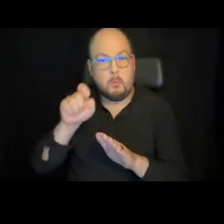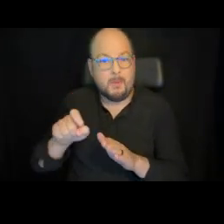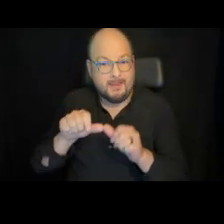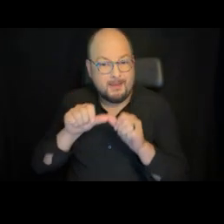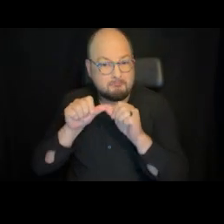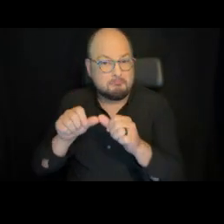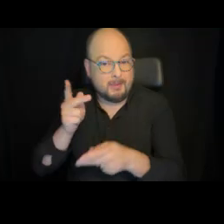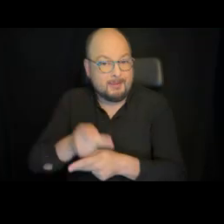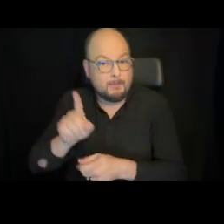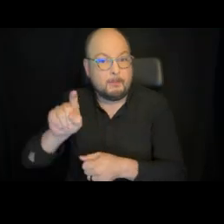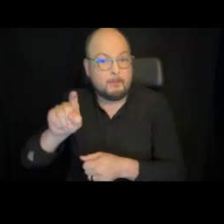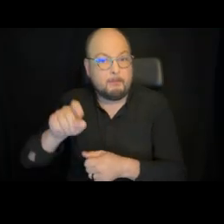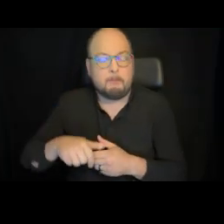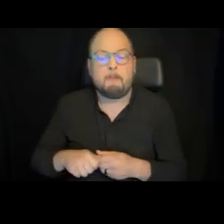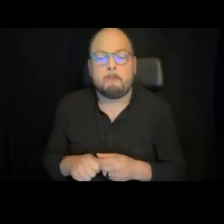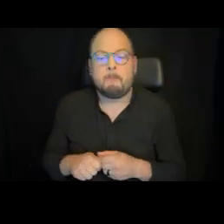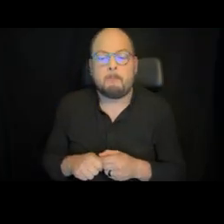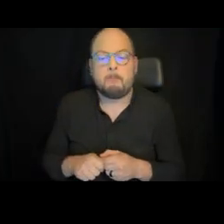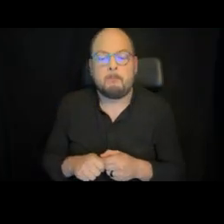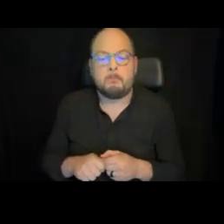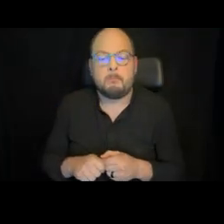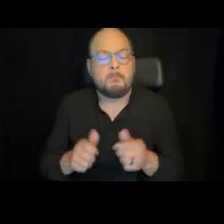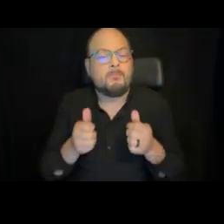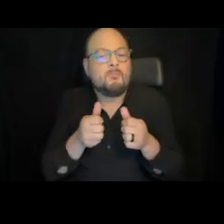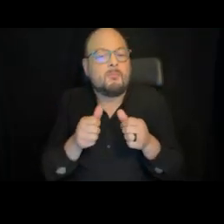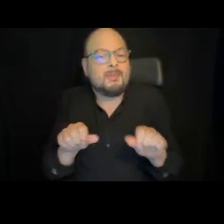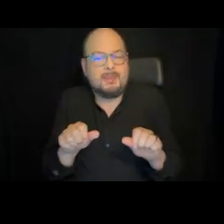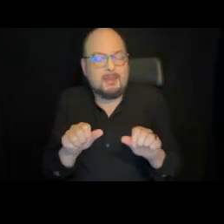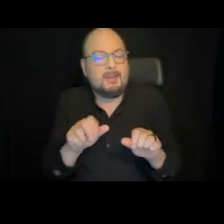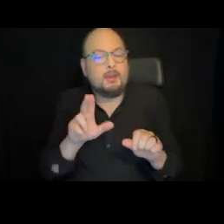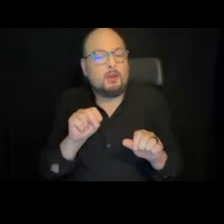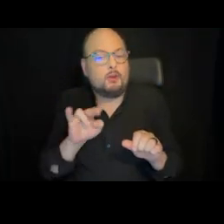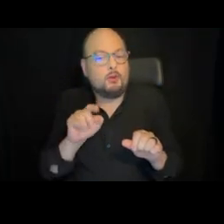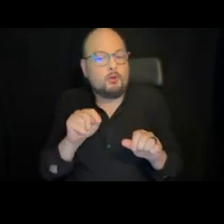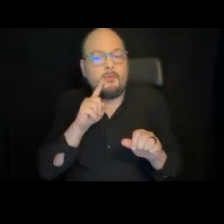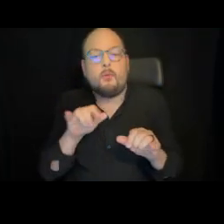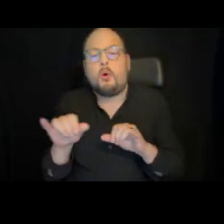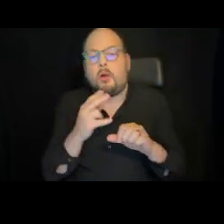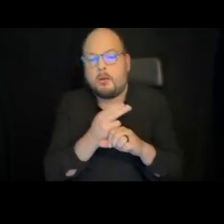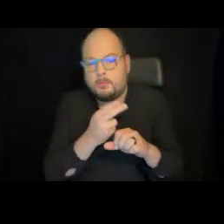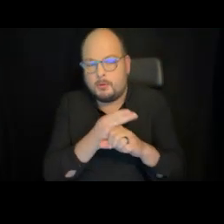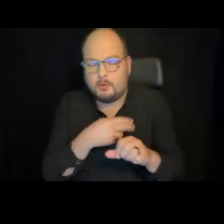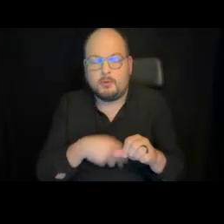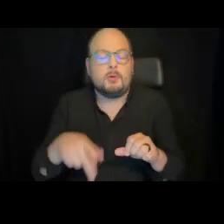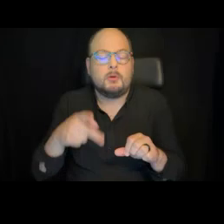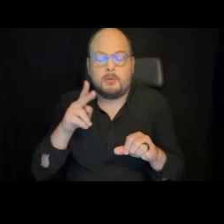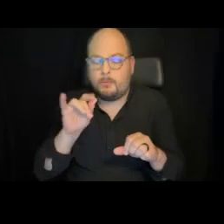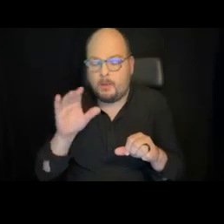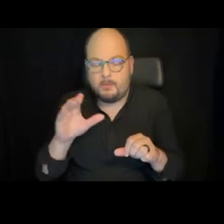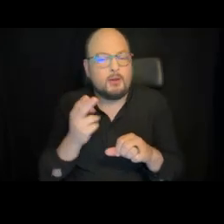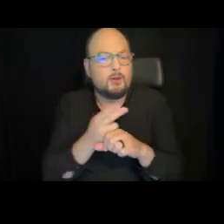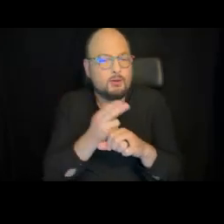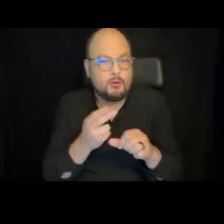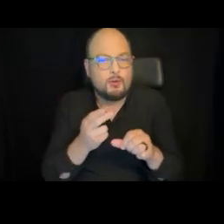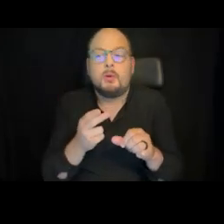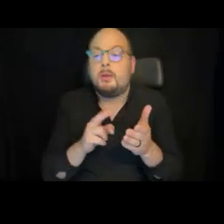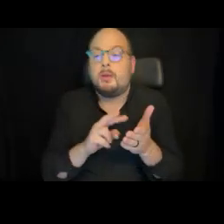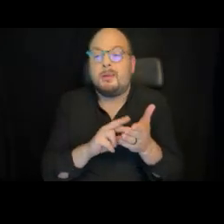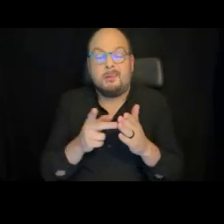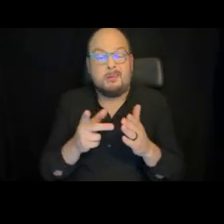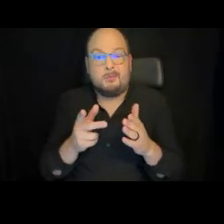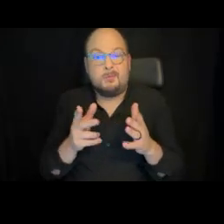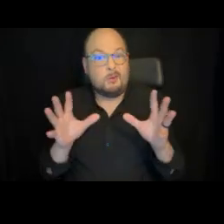Alterations to covered dwelling units and common use and public use spaces cannot diminish compliance with the Fair